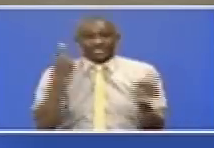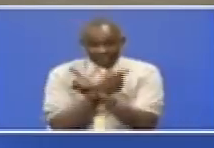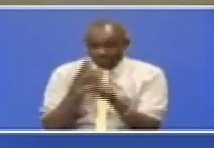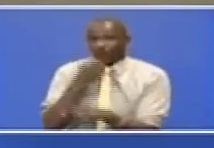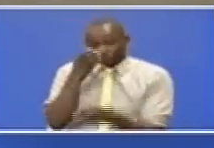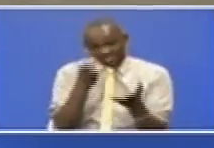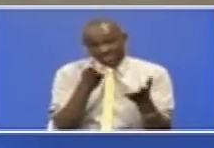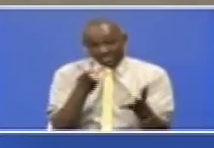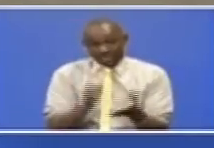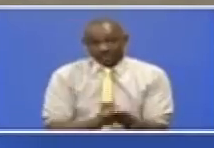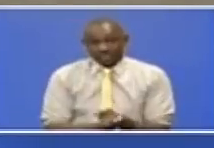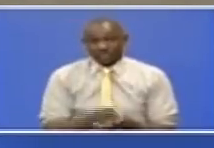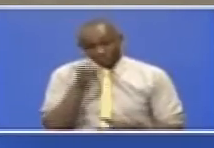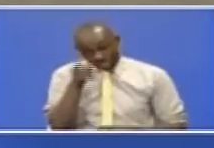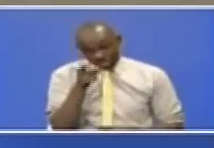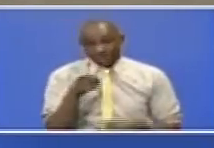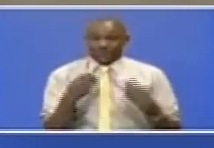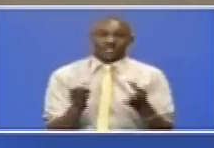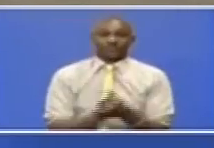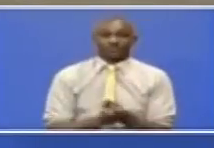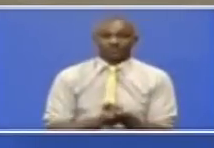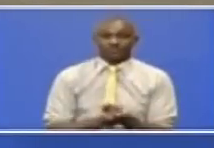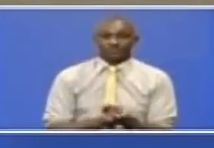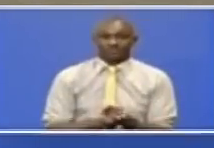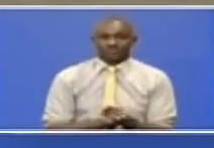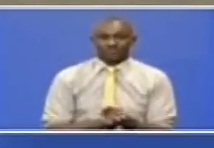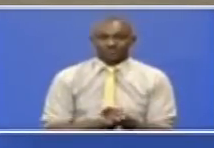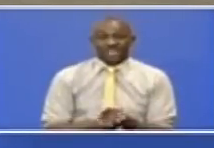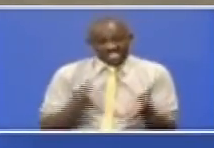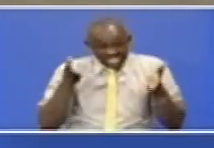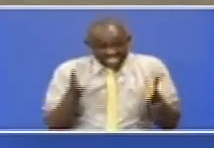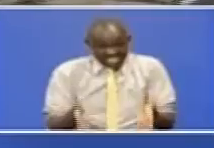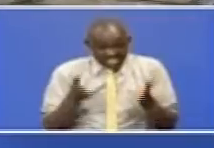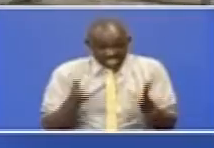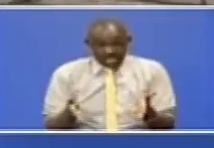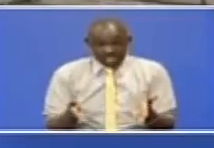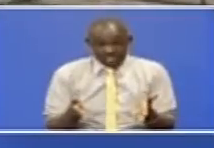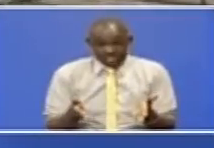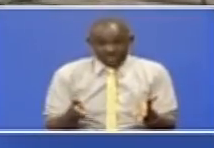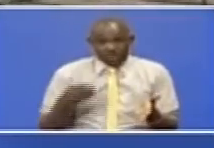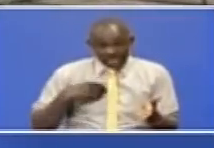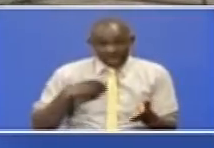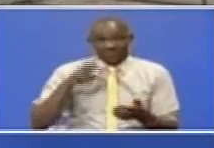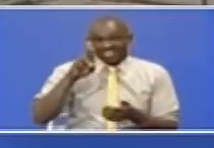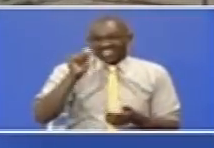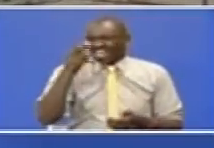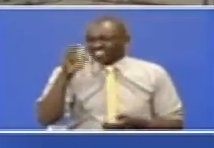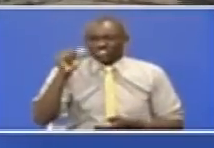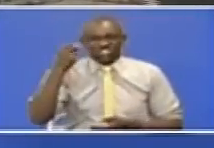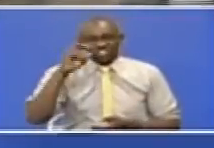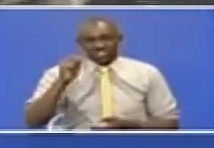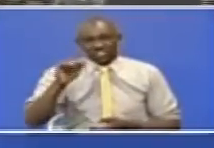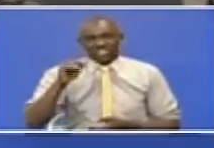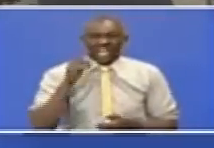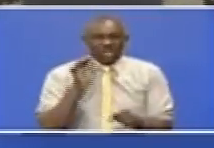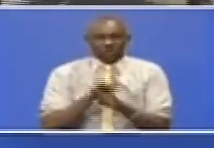doesn't produce enough for its people, let alone for cattle. Here we what we call extensive ranching, not spend lots